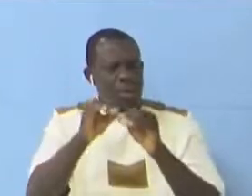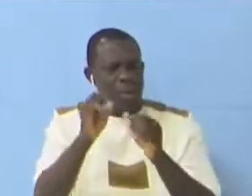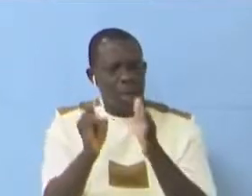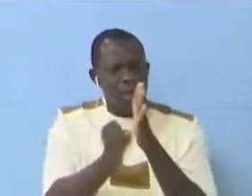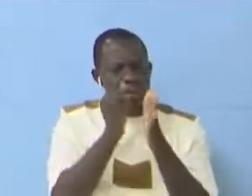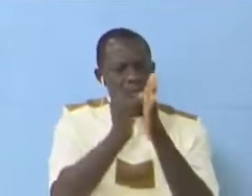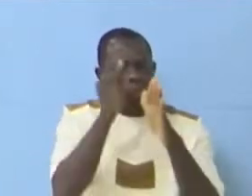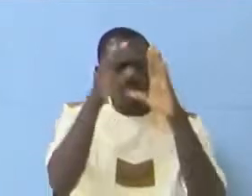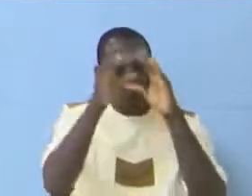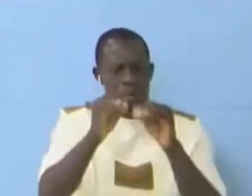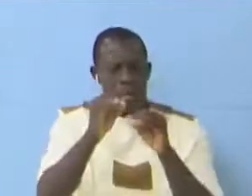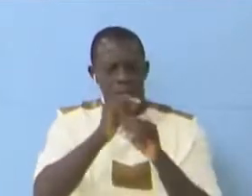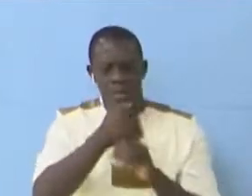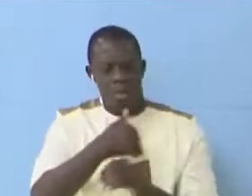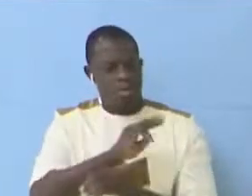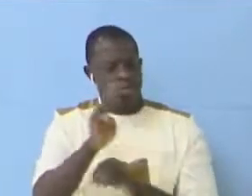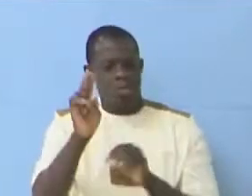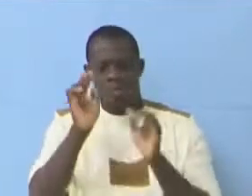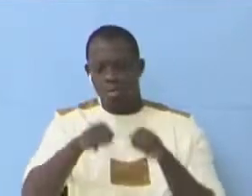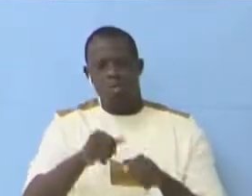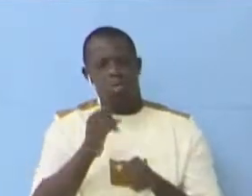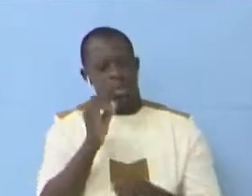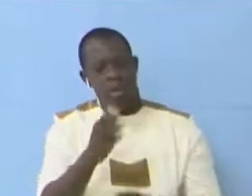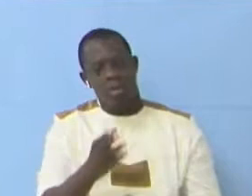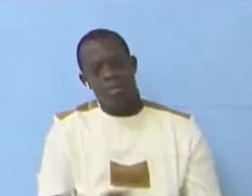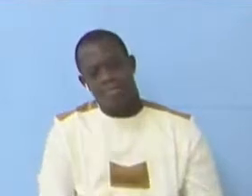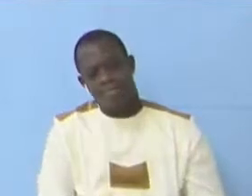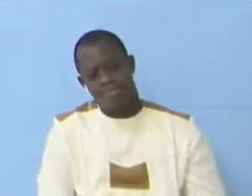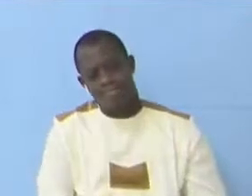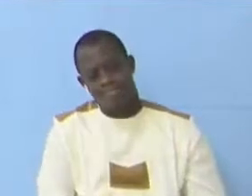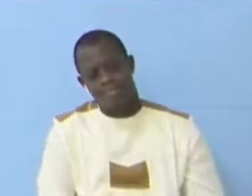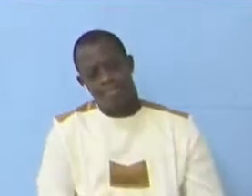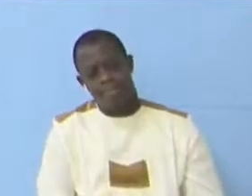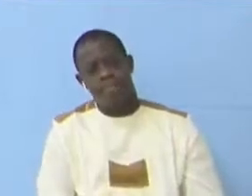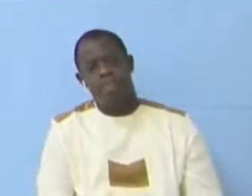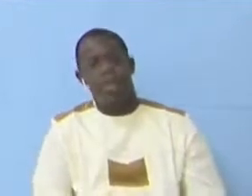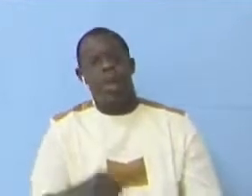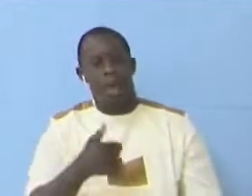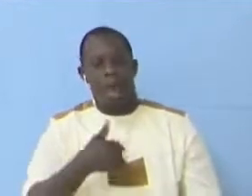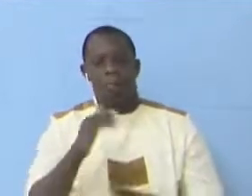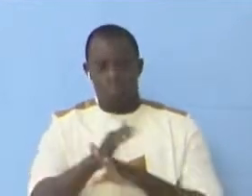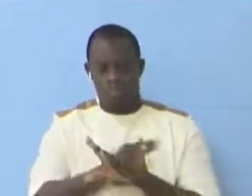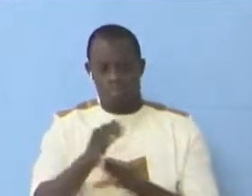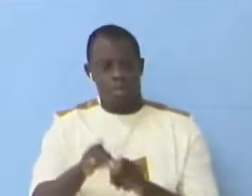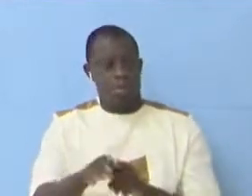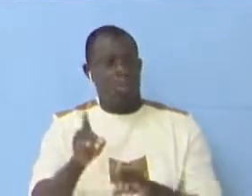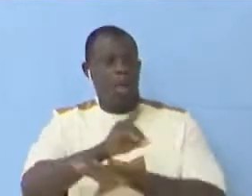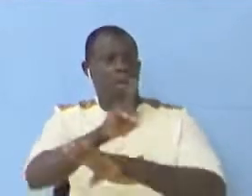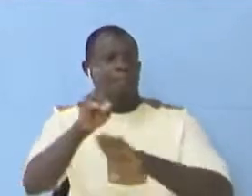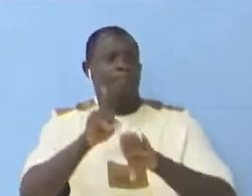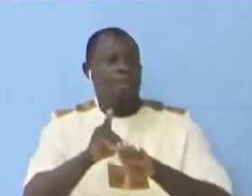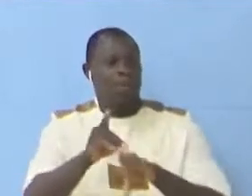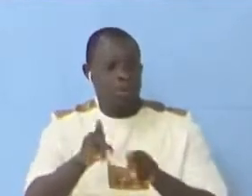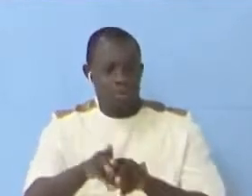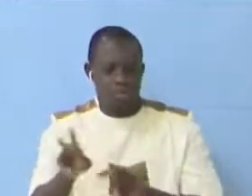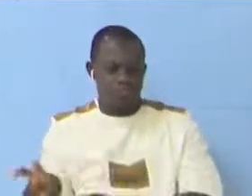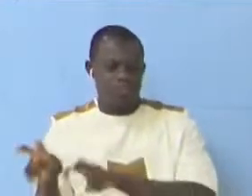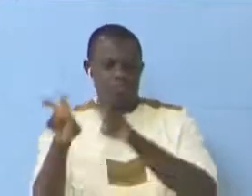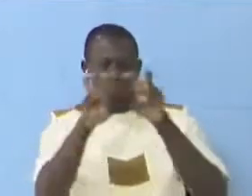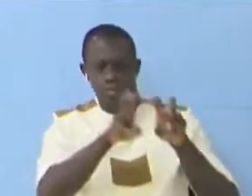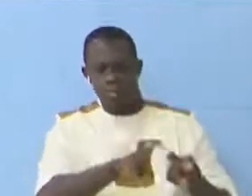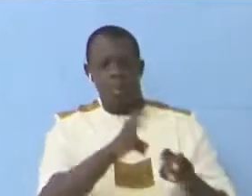nak gannaaw buñ waré dogal ubi bunta bobu. Then I was already at the port. Jamono bobu nak man mang ci port bi. But